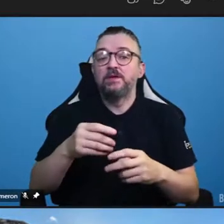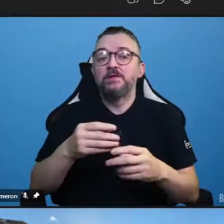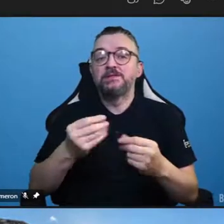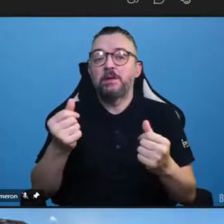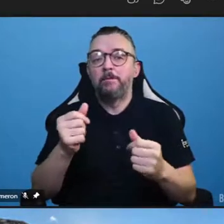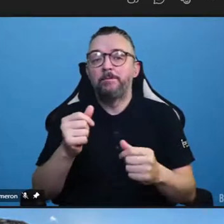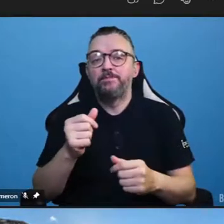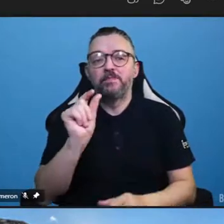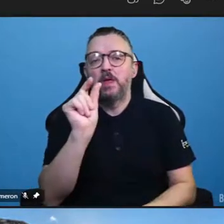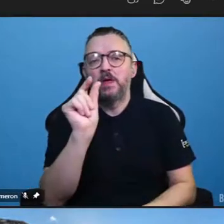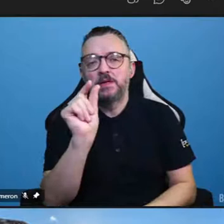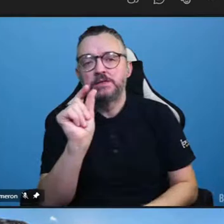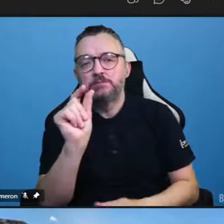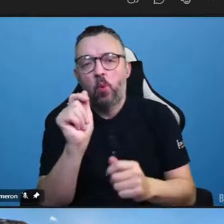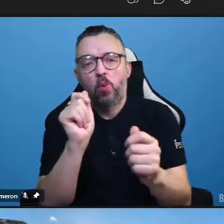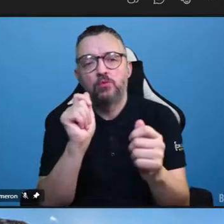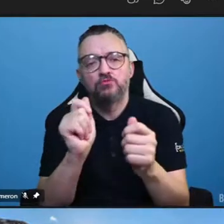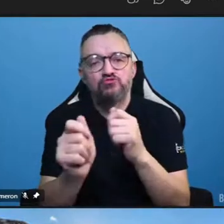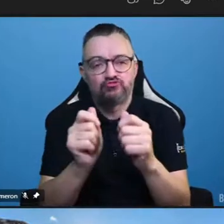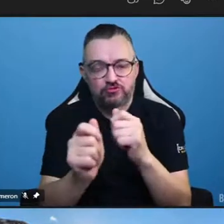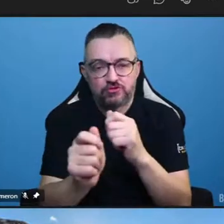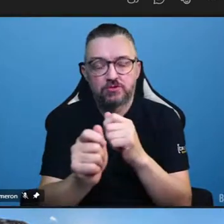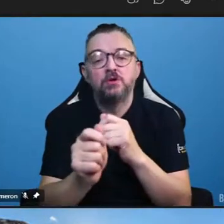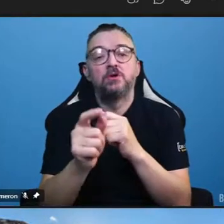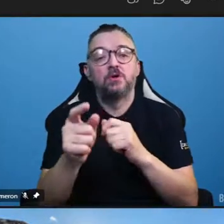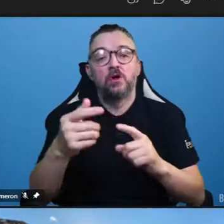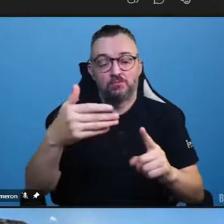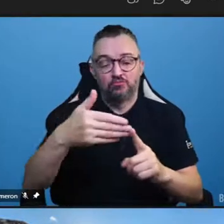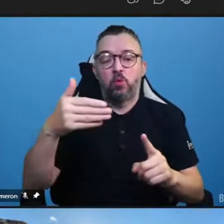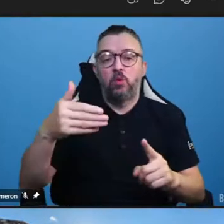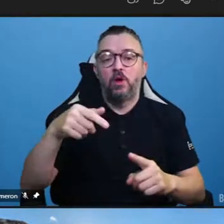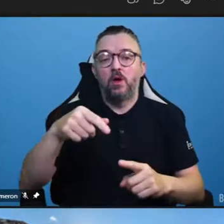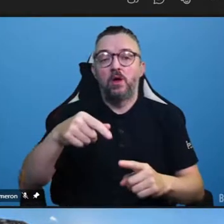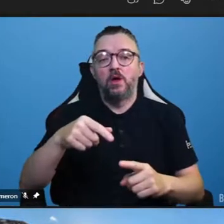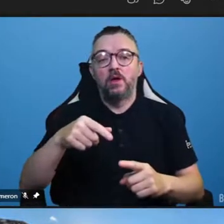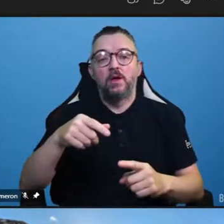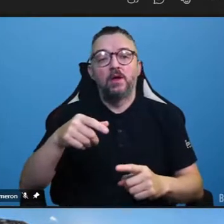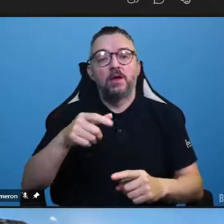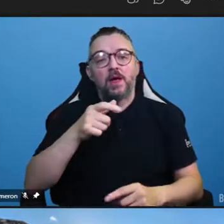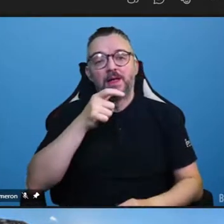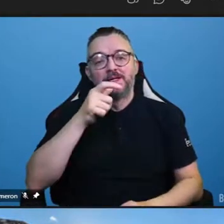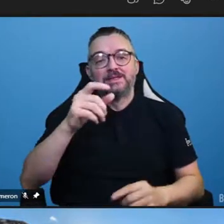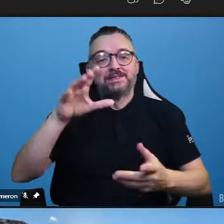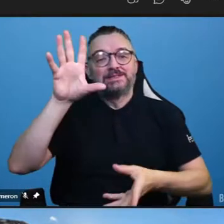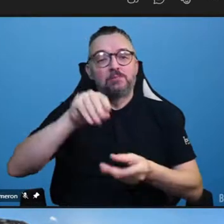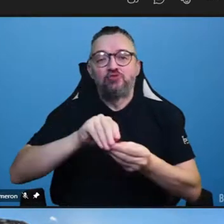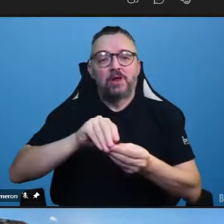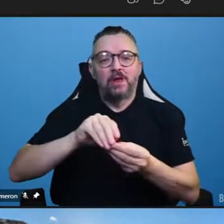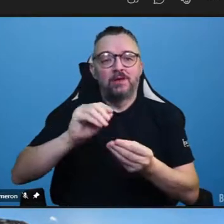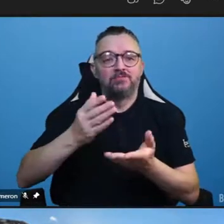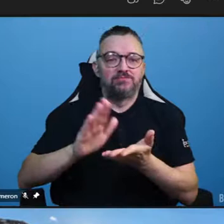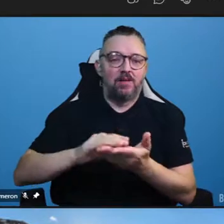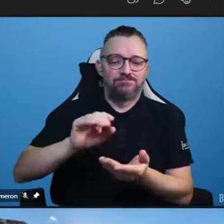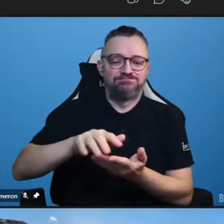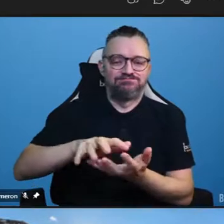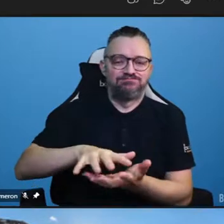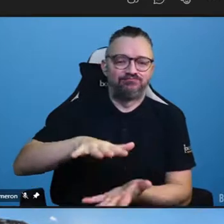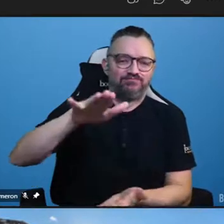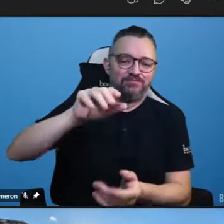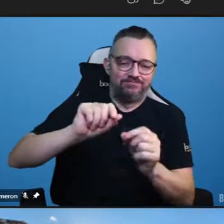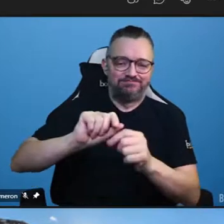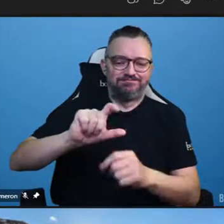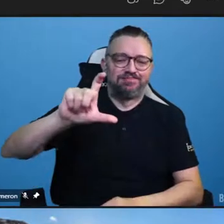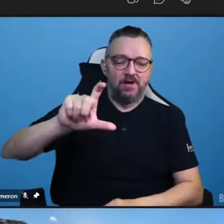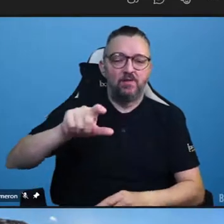made to this. Firstly, you'll note that it's a more expanded key messages summary. So we would be in the habit previously of